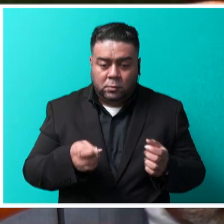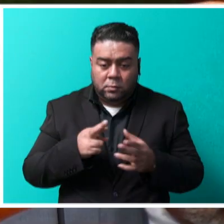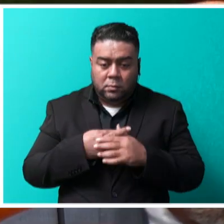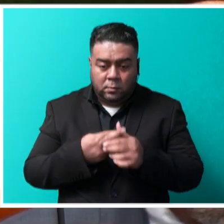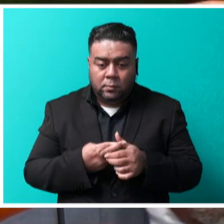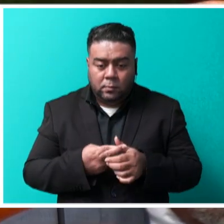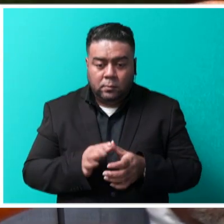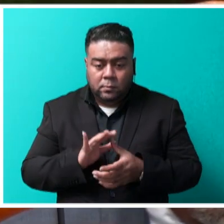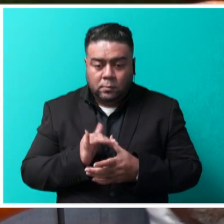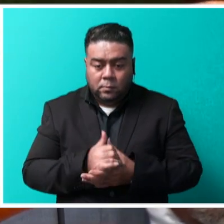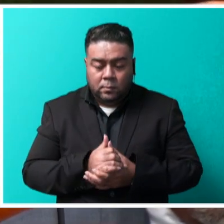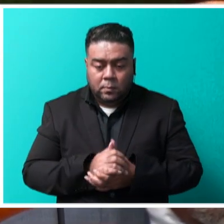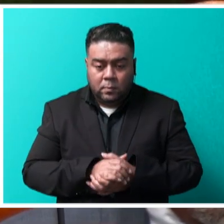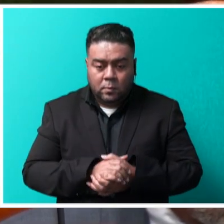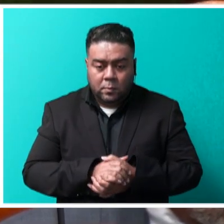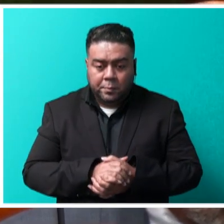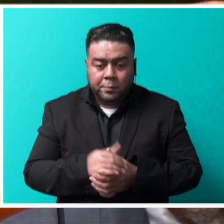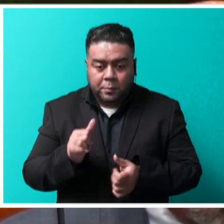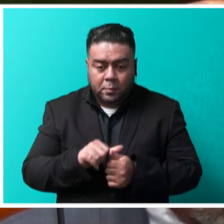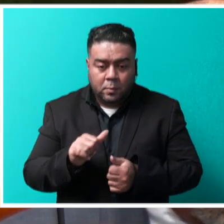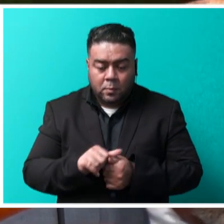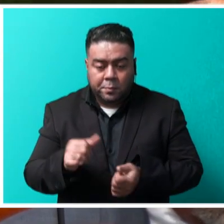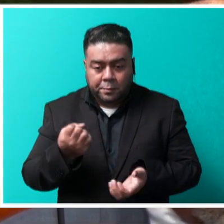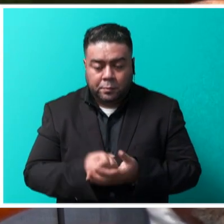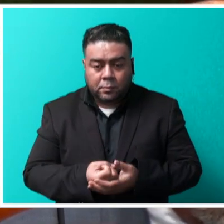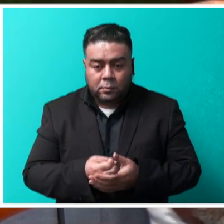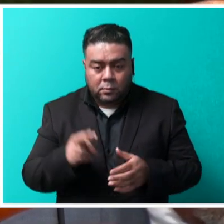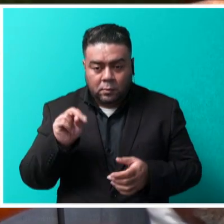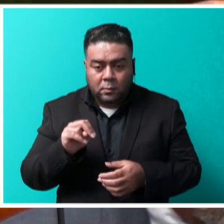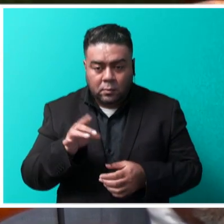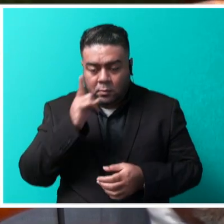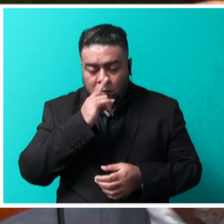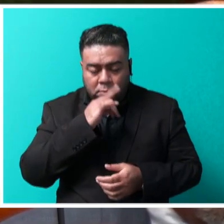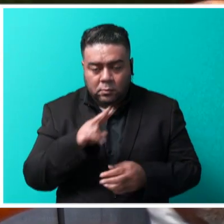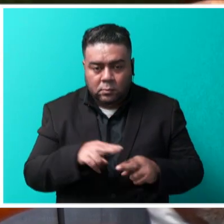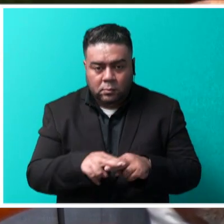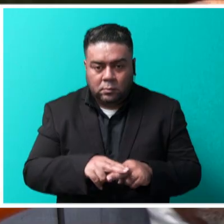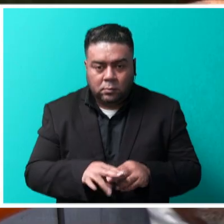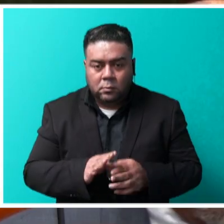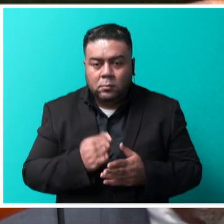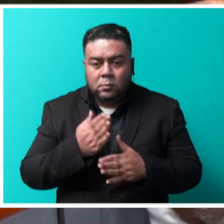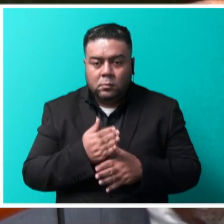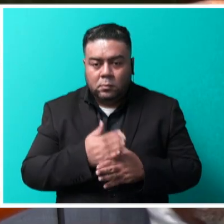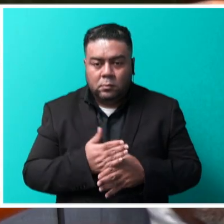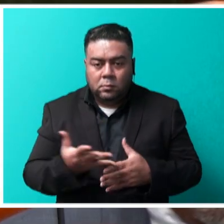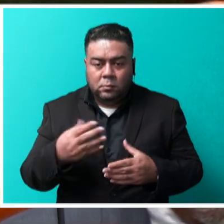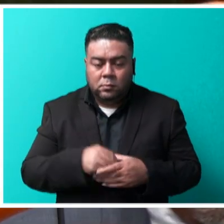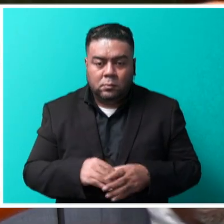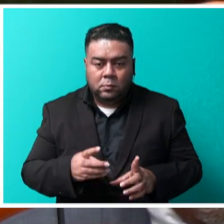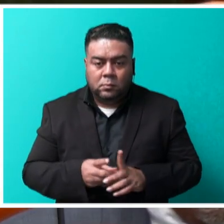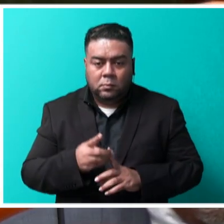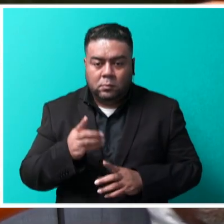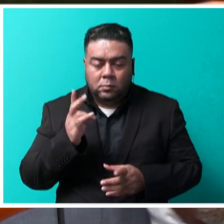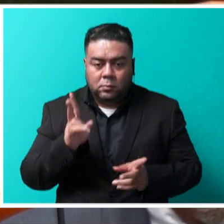social protection system that is better equipped to meet the needs of the people of Fiji. Working alongside our development partners,